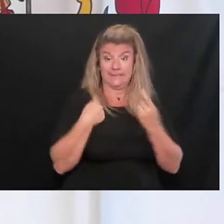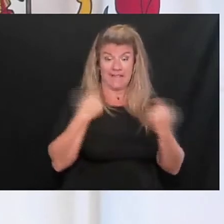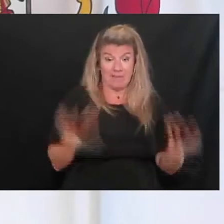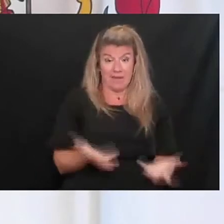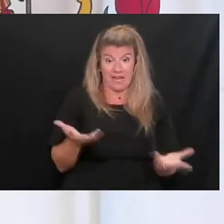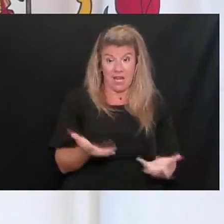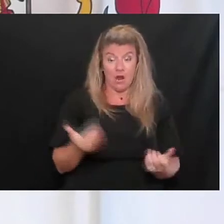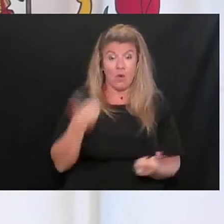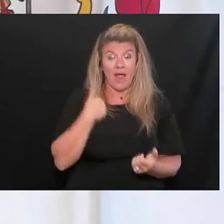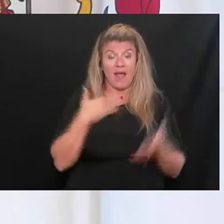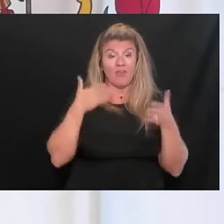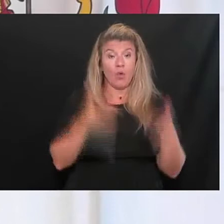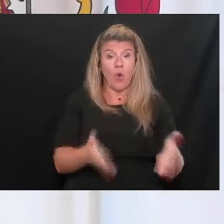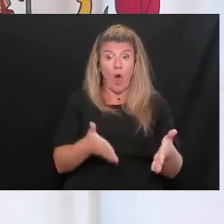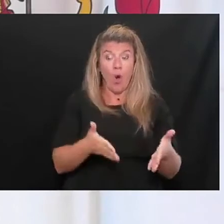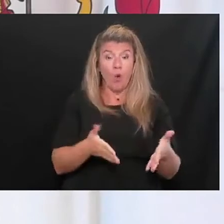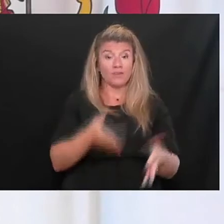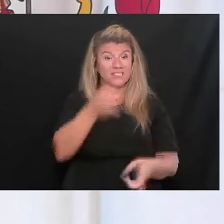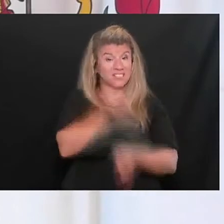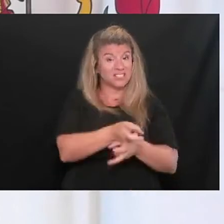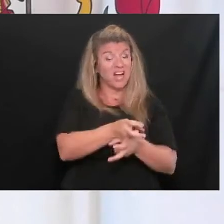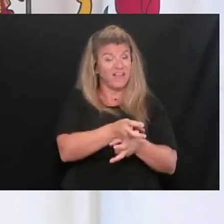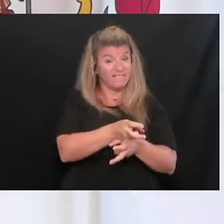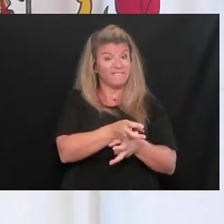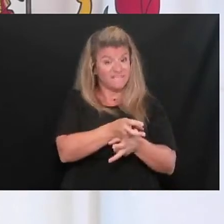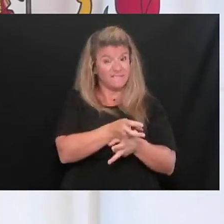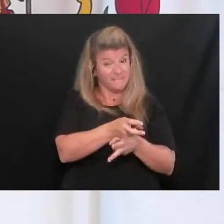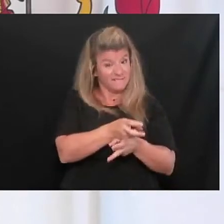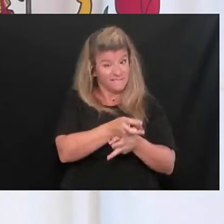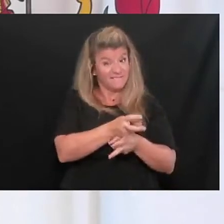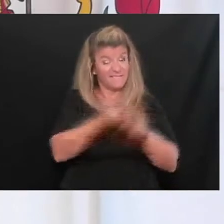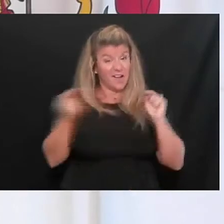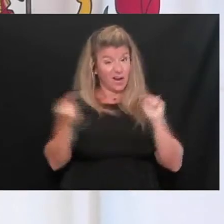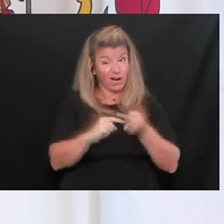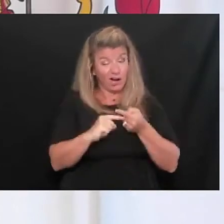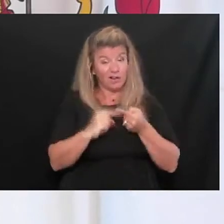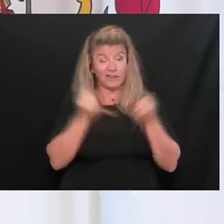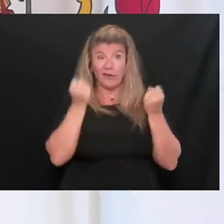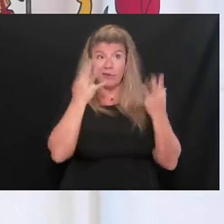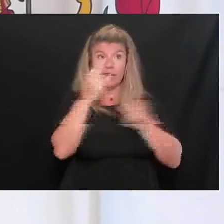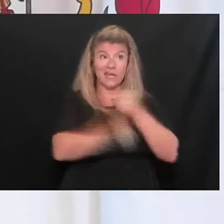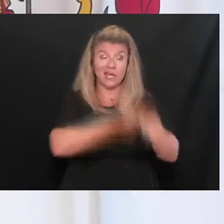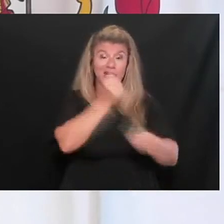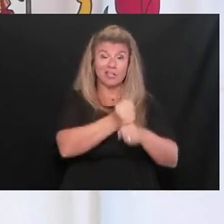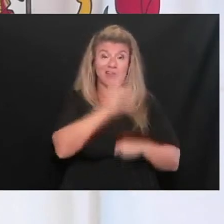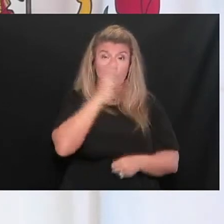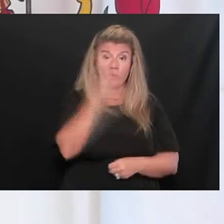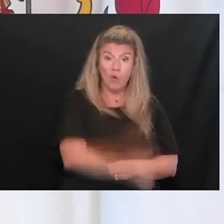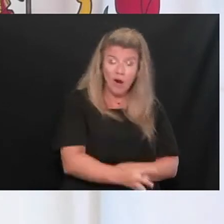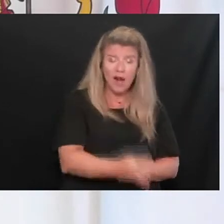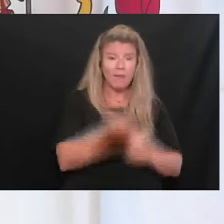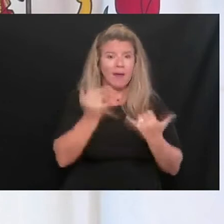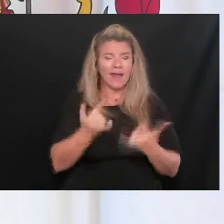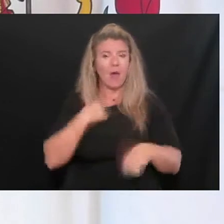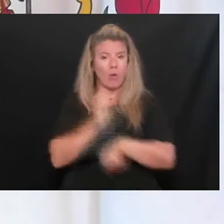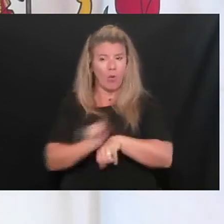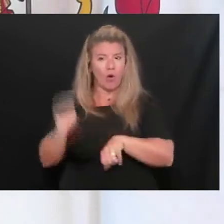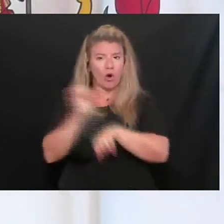we got our roads in really tough shape over decades of neglect, but we're on that, and we've